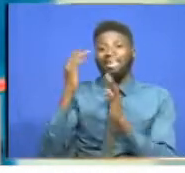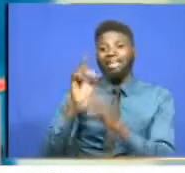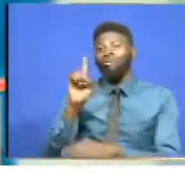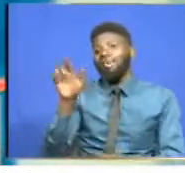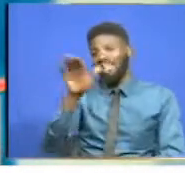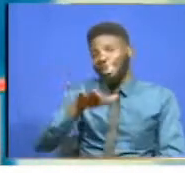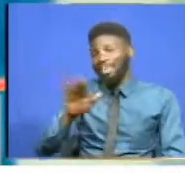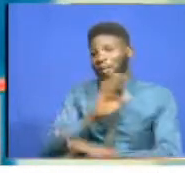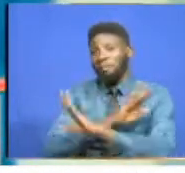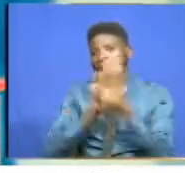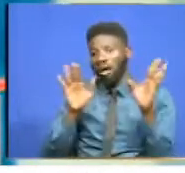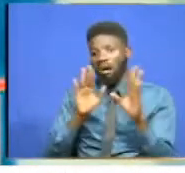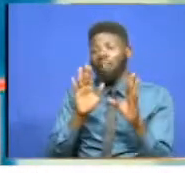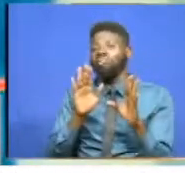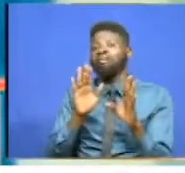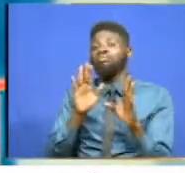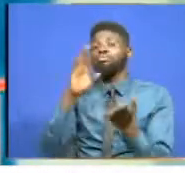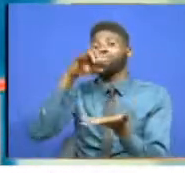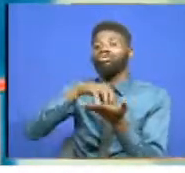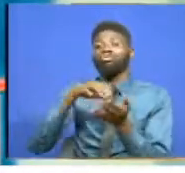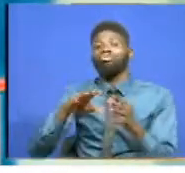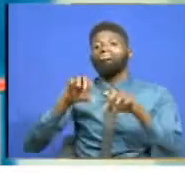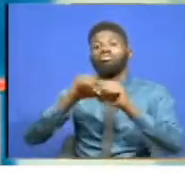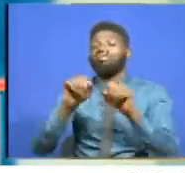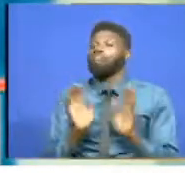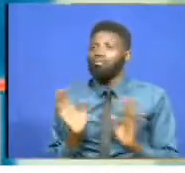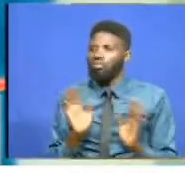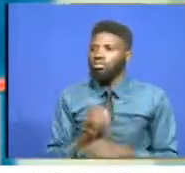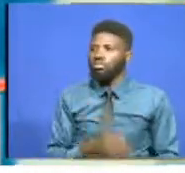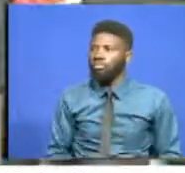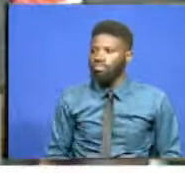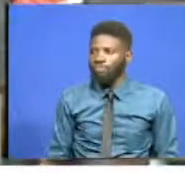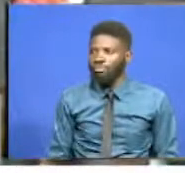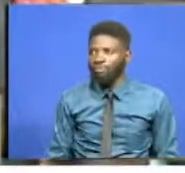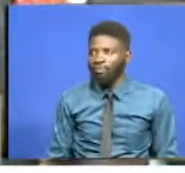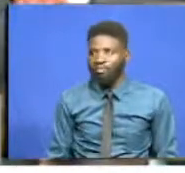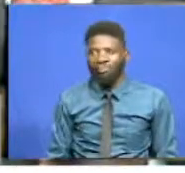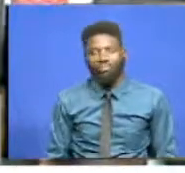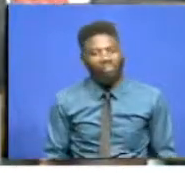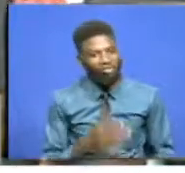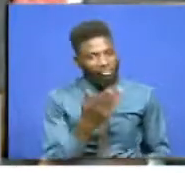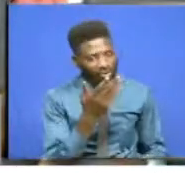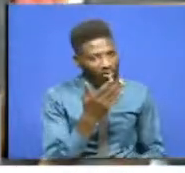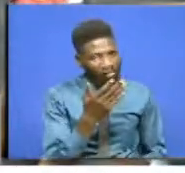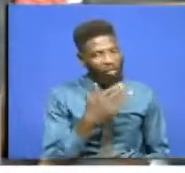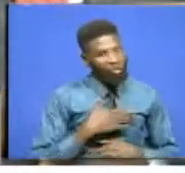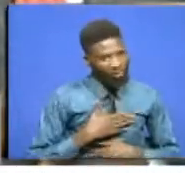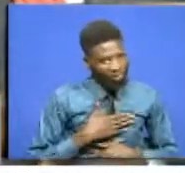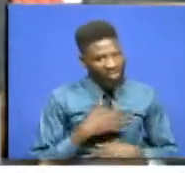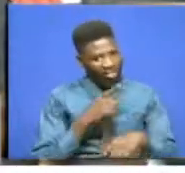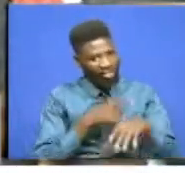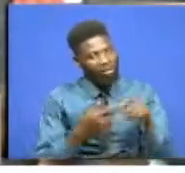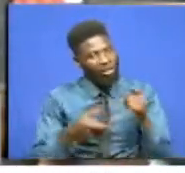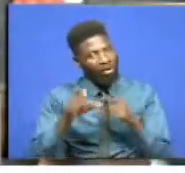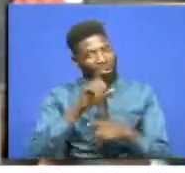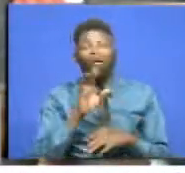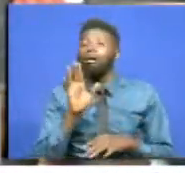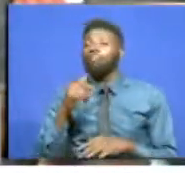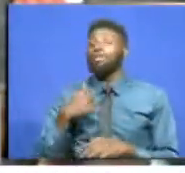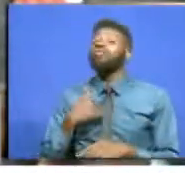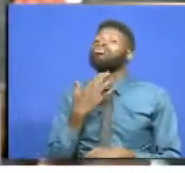all those organs that are going to be expanded. Okay, because Steve, Mheshimiwa, as you add up, I just wanted to respond to what you said. Yes. The last